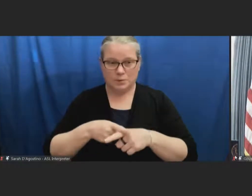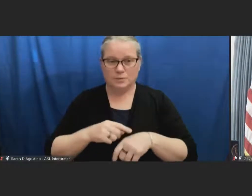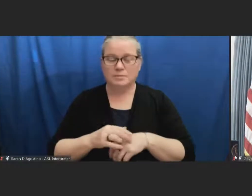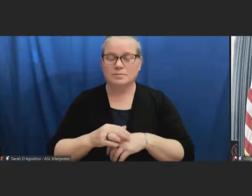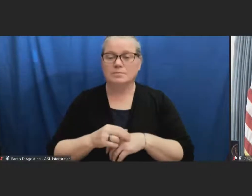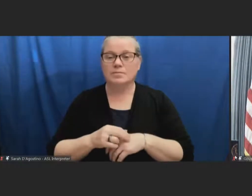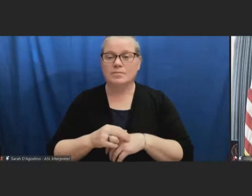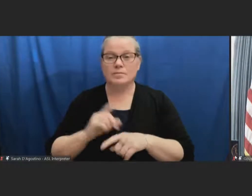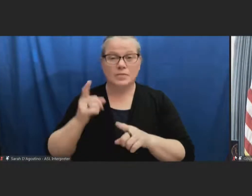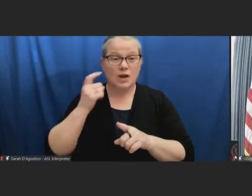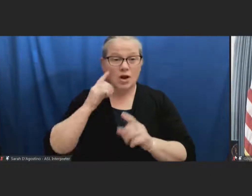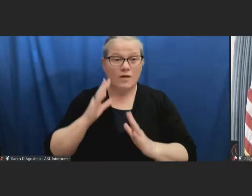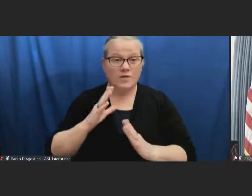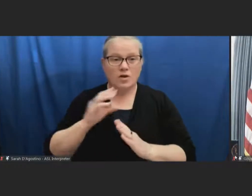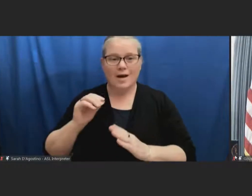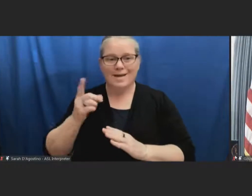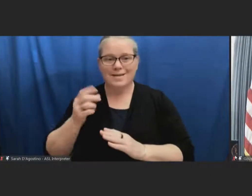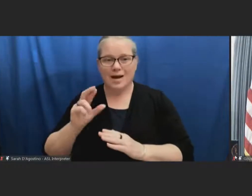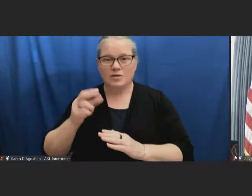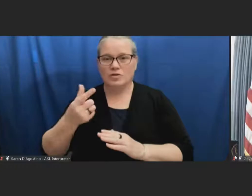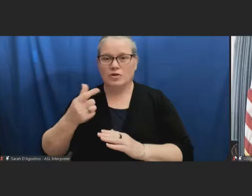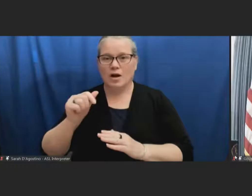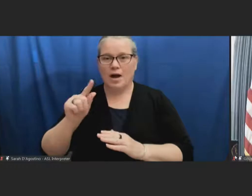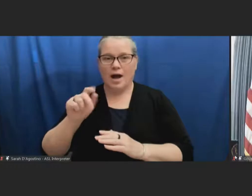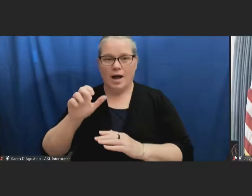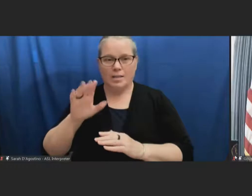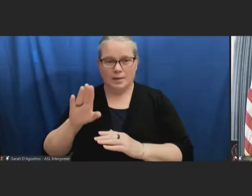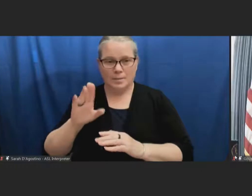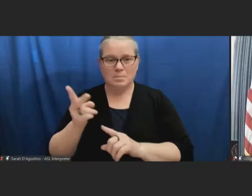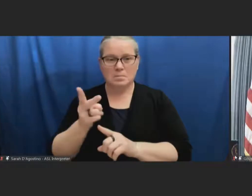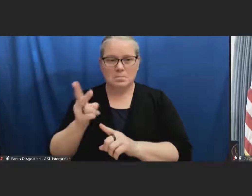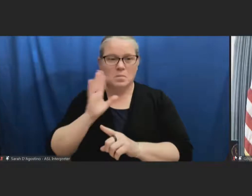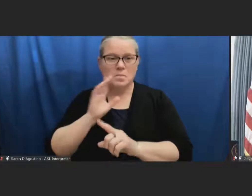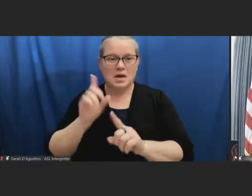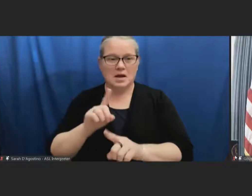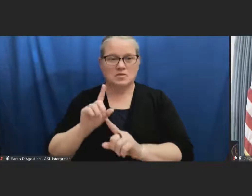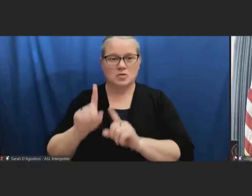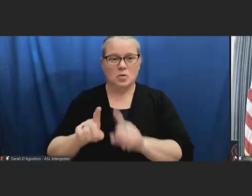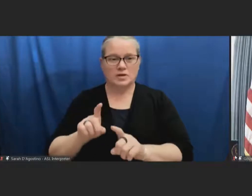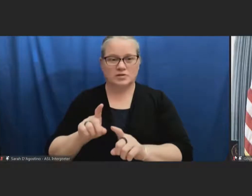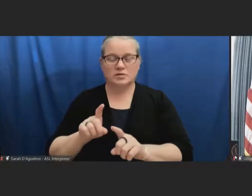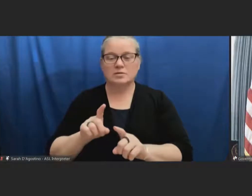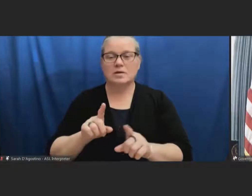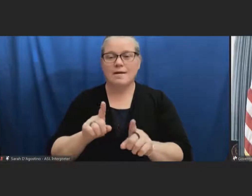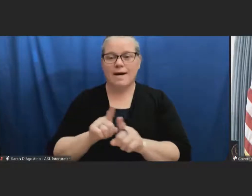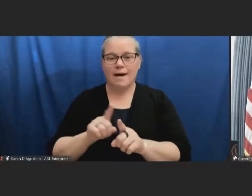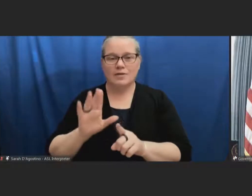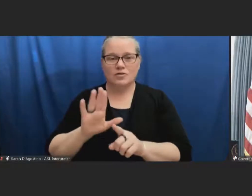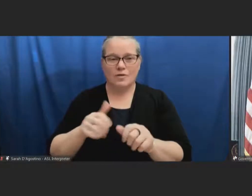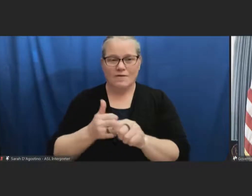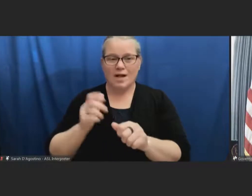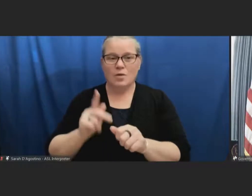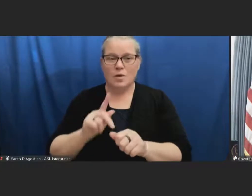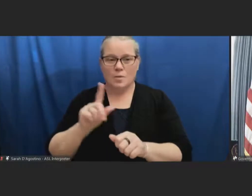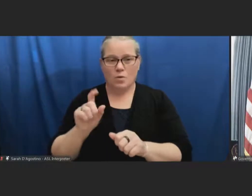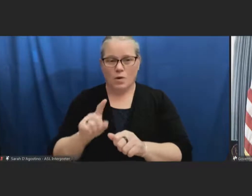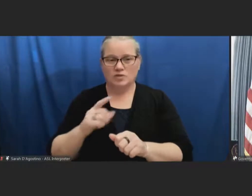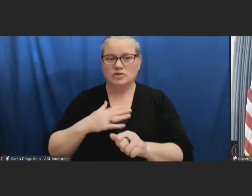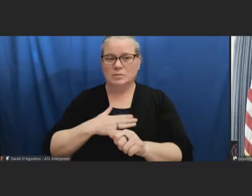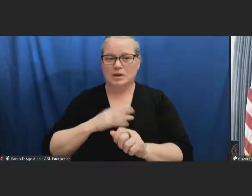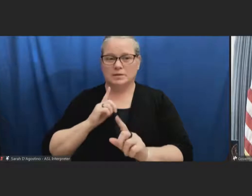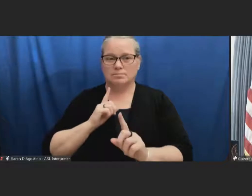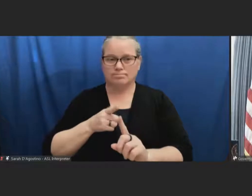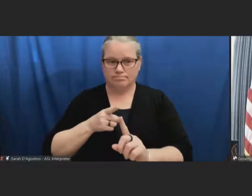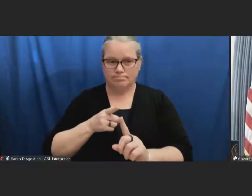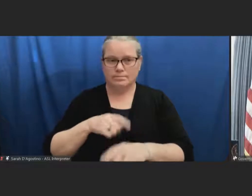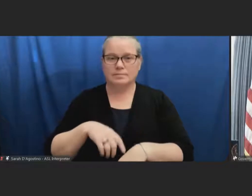and Dr. Gottlieb will be answering questions tonight. We also ask that you keep your follow-up questions concise. And with that, we'll start